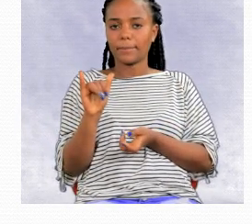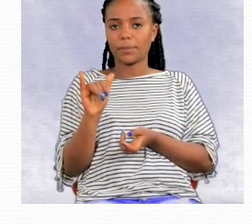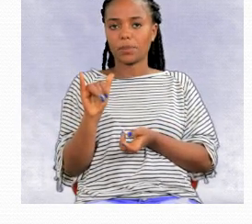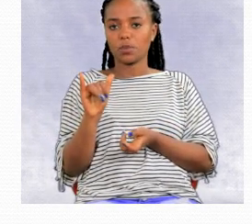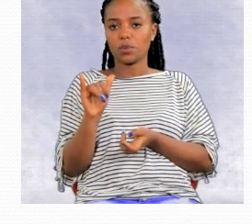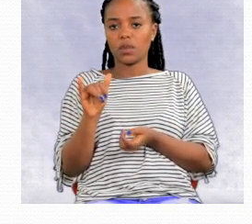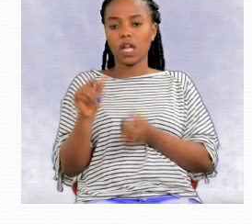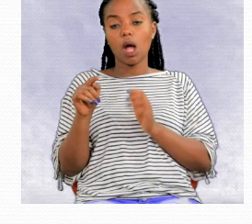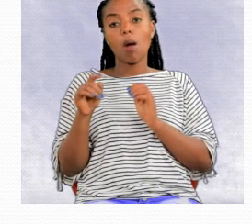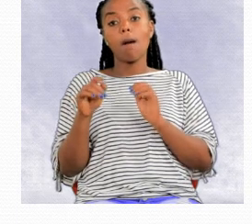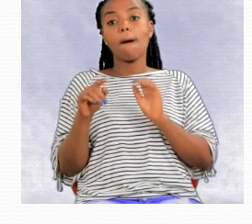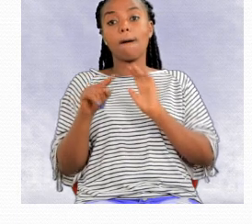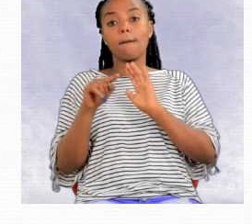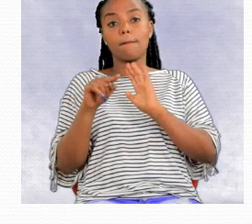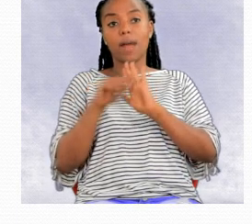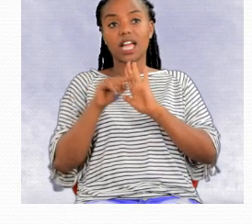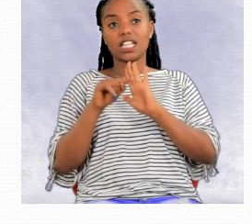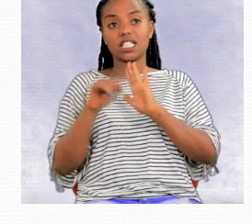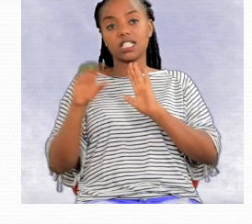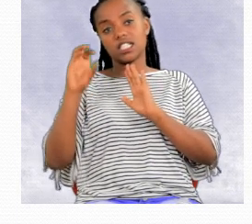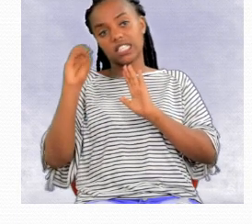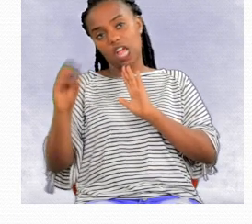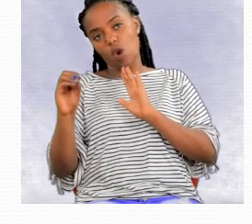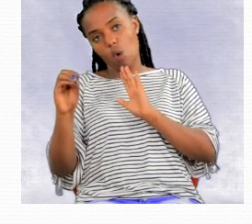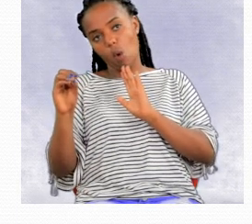y -0,